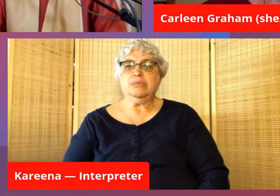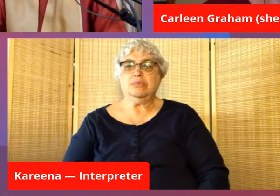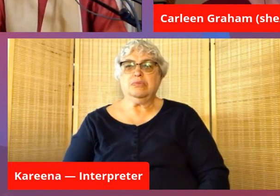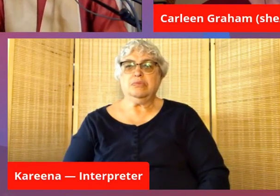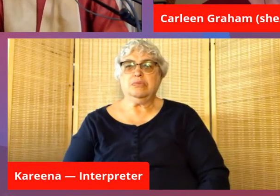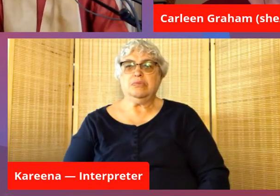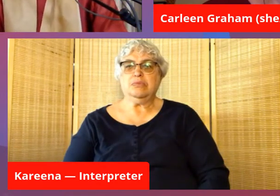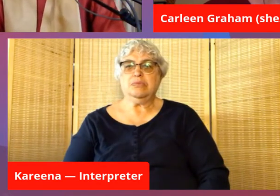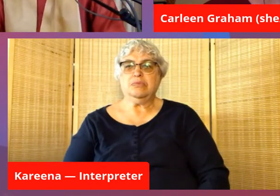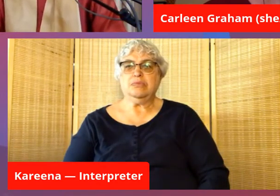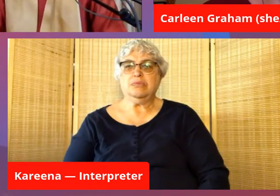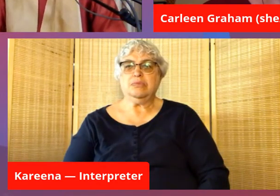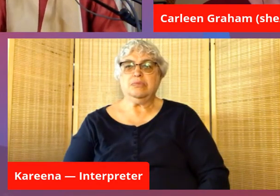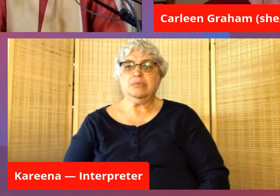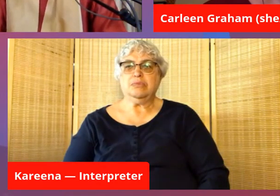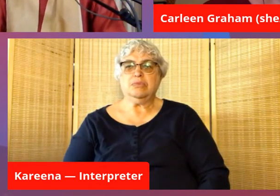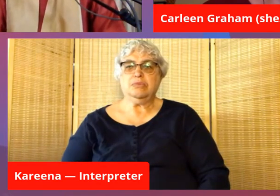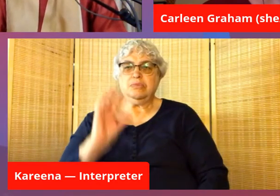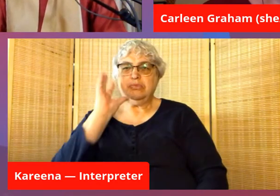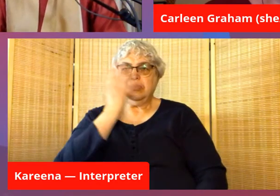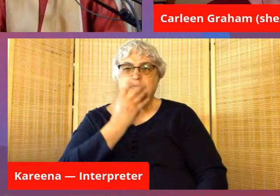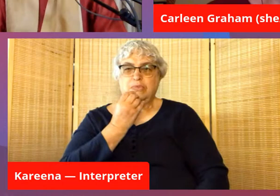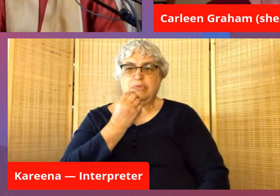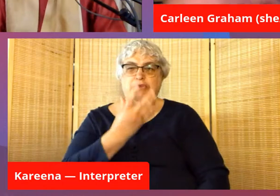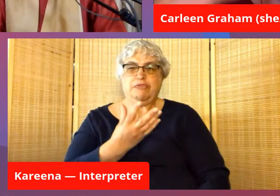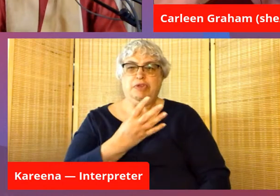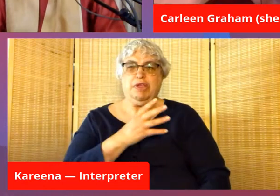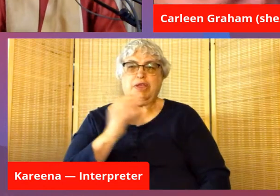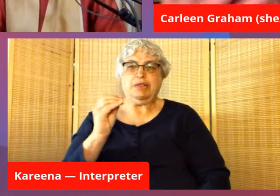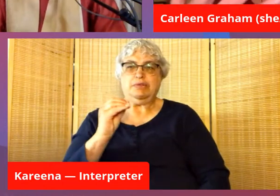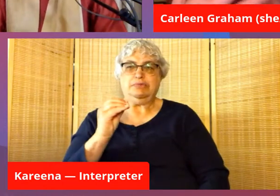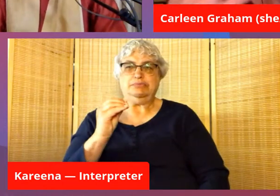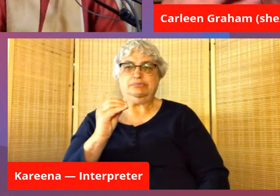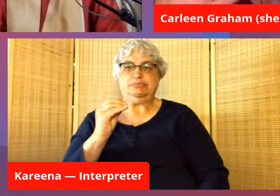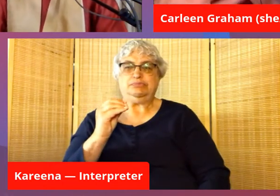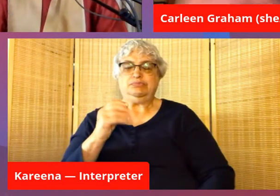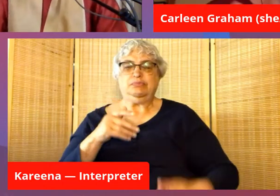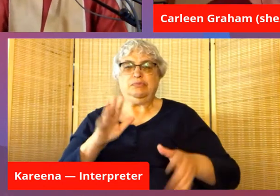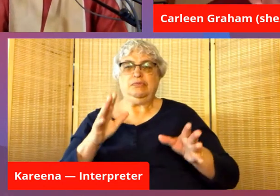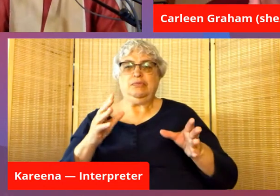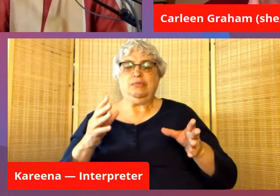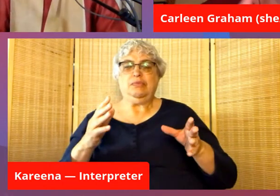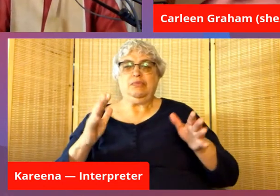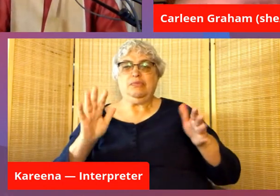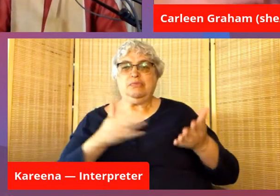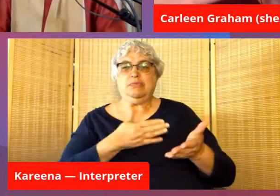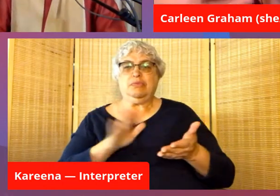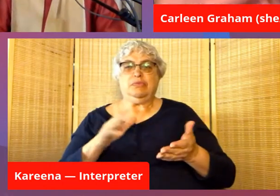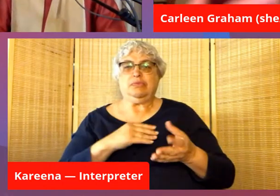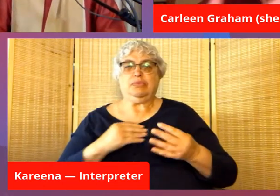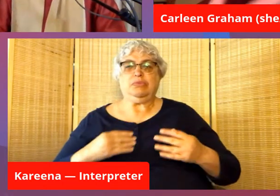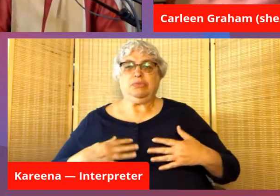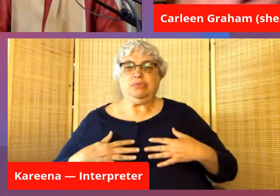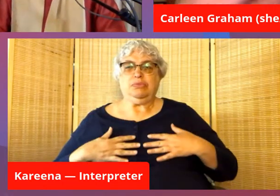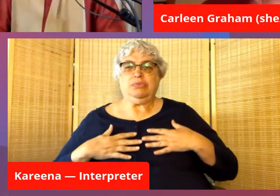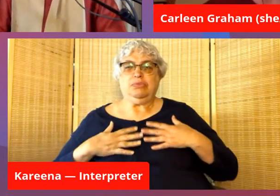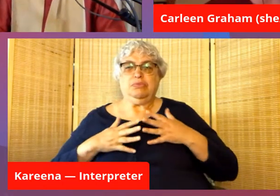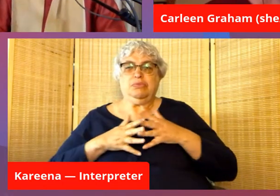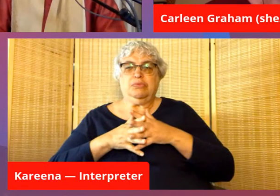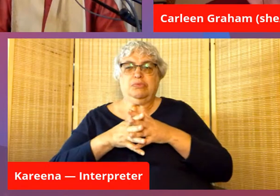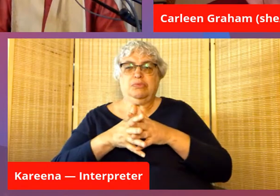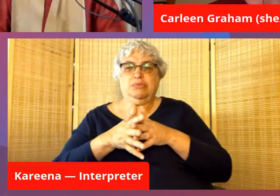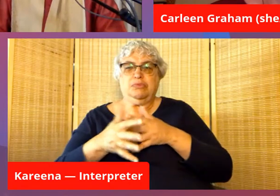Just beautiful. And to, again, just to allow that music to kind of infuse